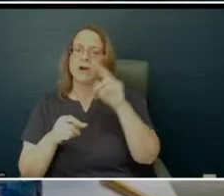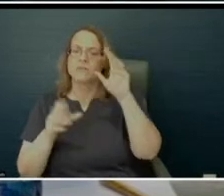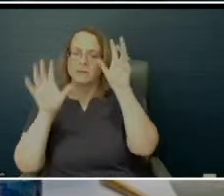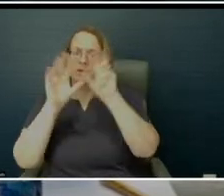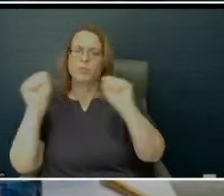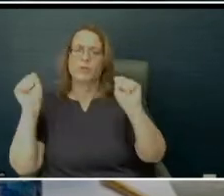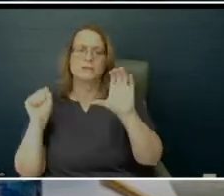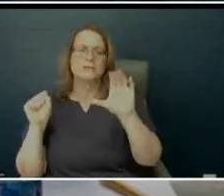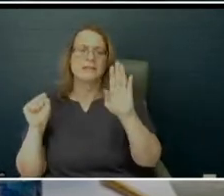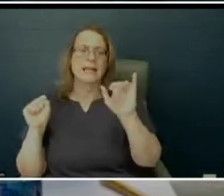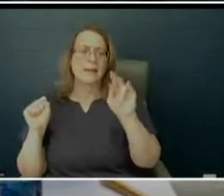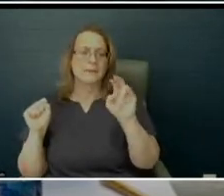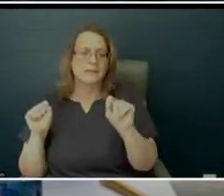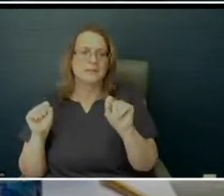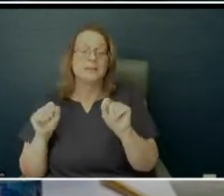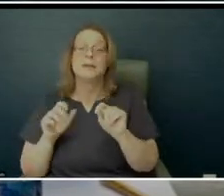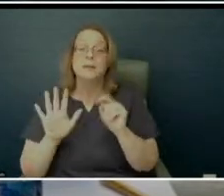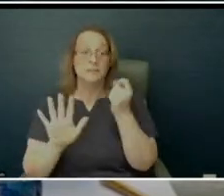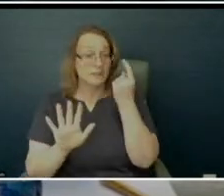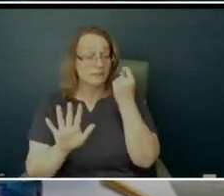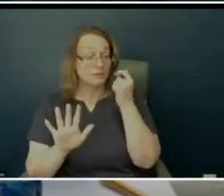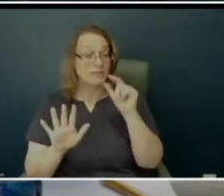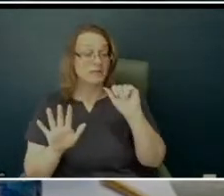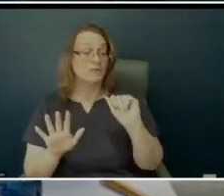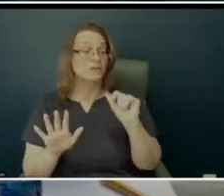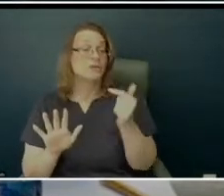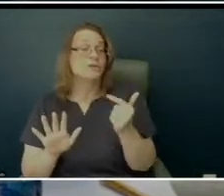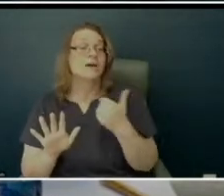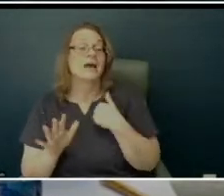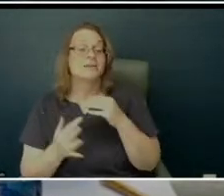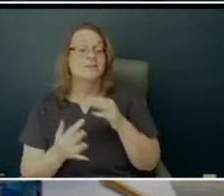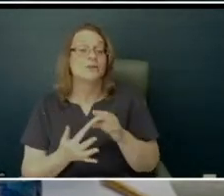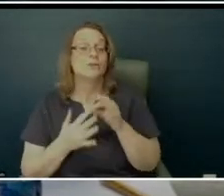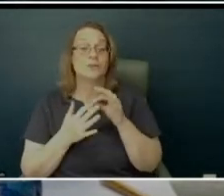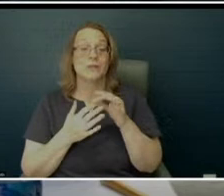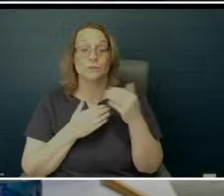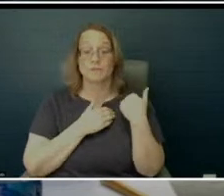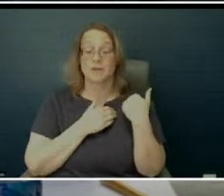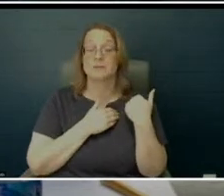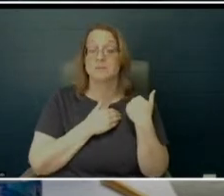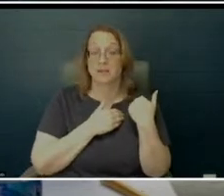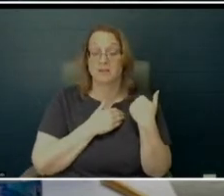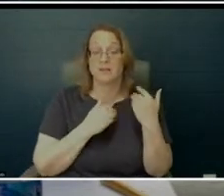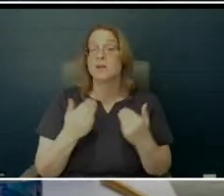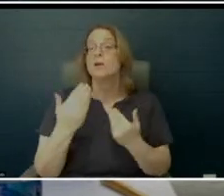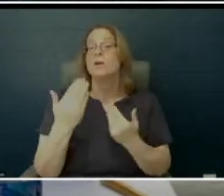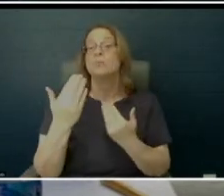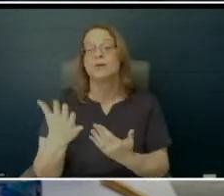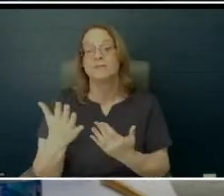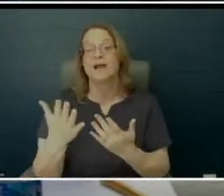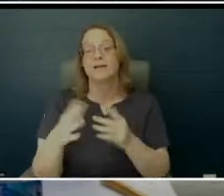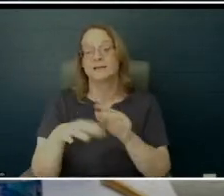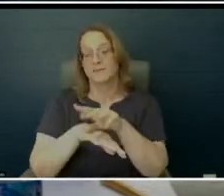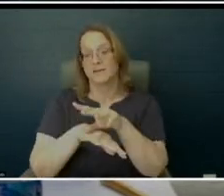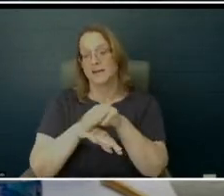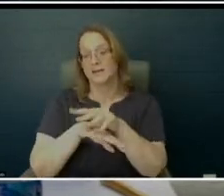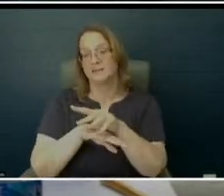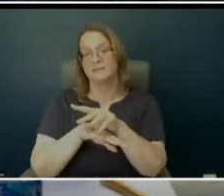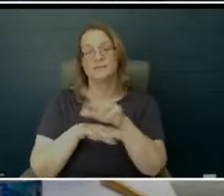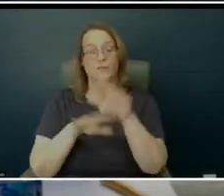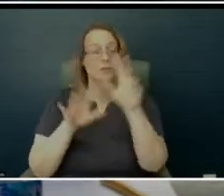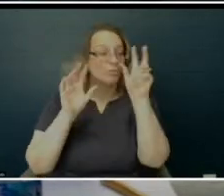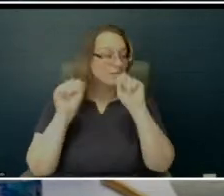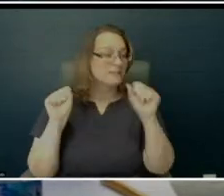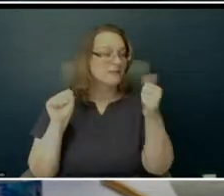unique responsibility to provide independent and objective advice to the president or any agency when it is sought, and